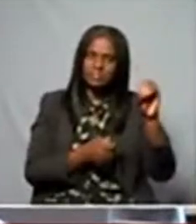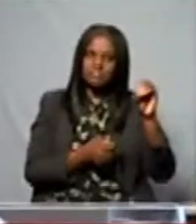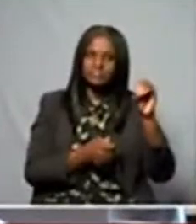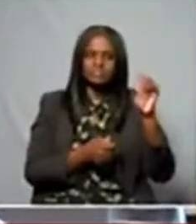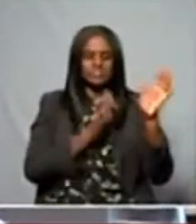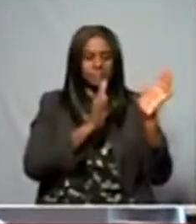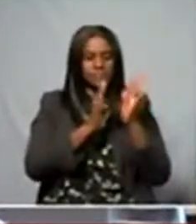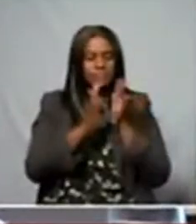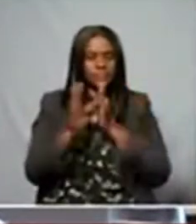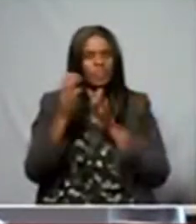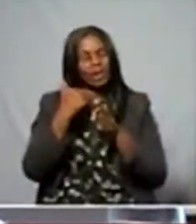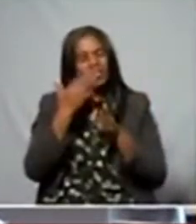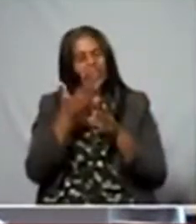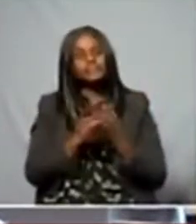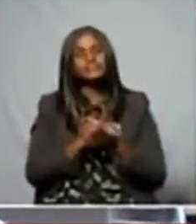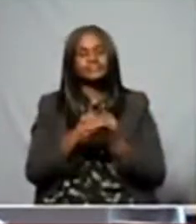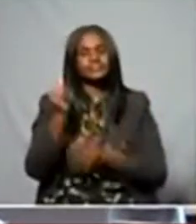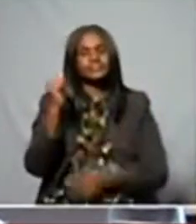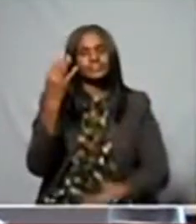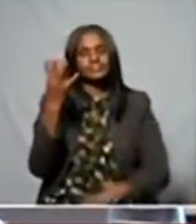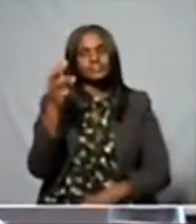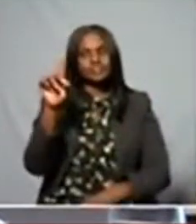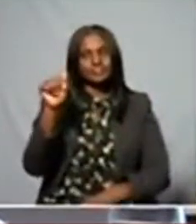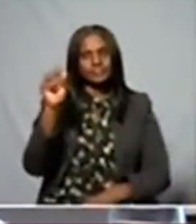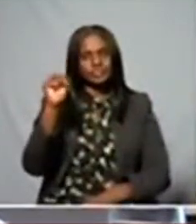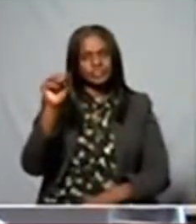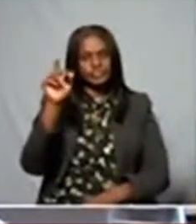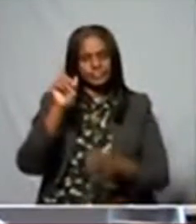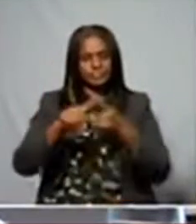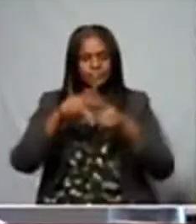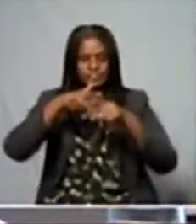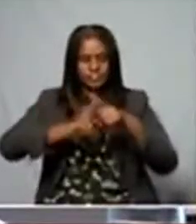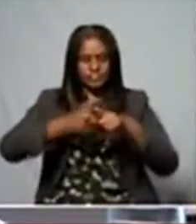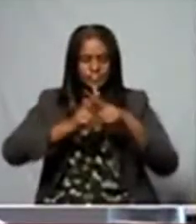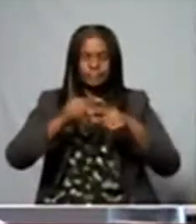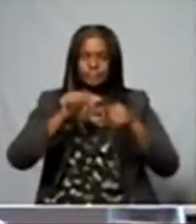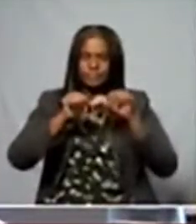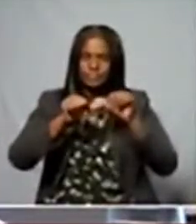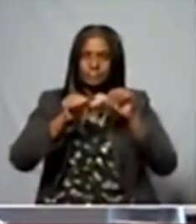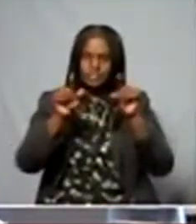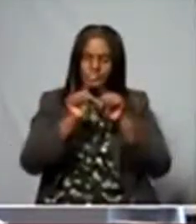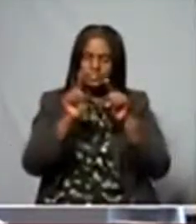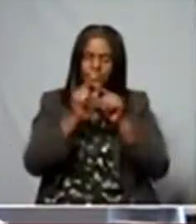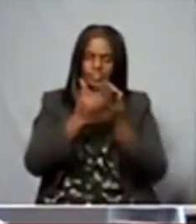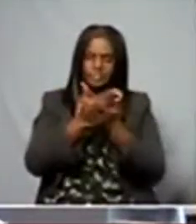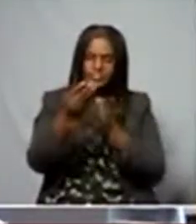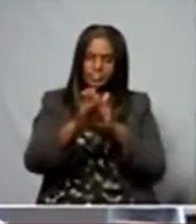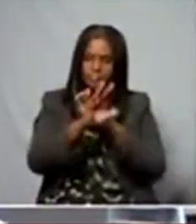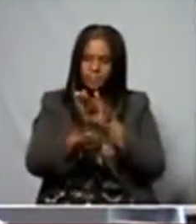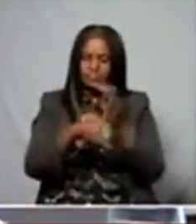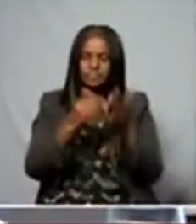planned. 14 dams to be rehabilitated is still under procurement.